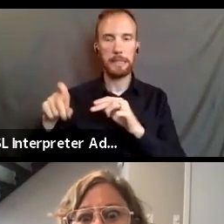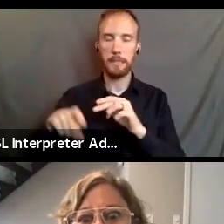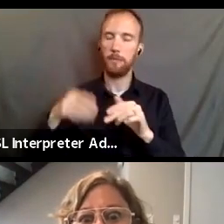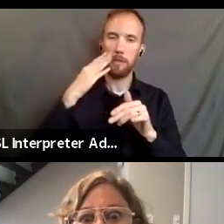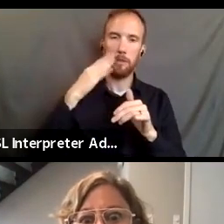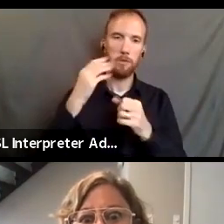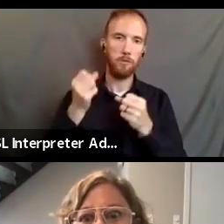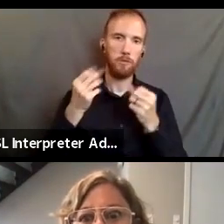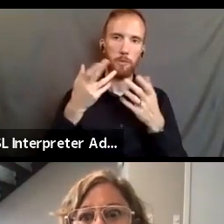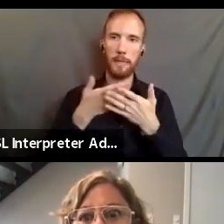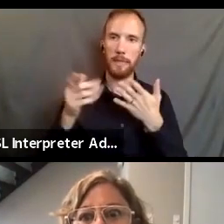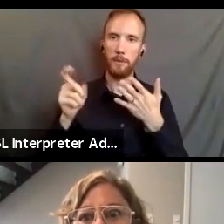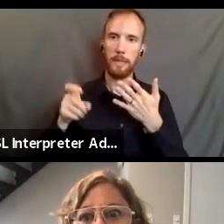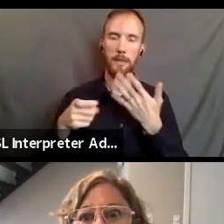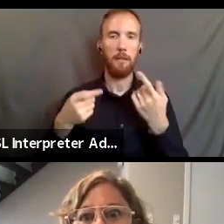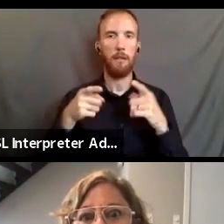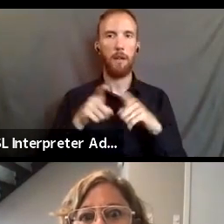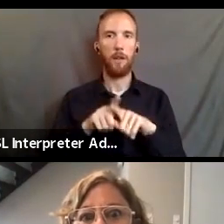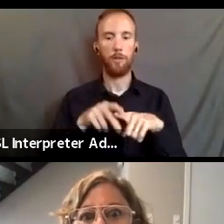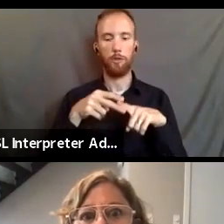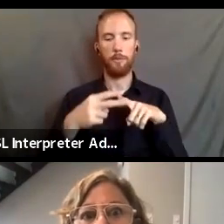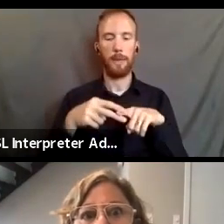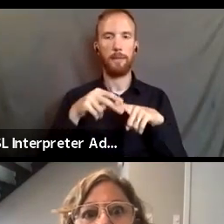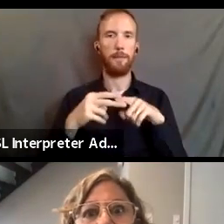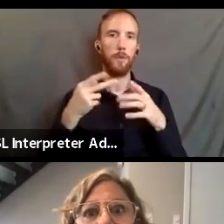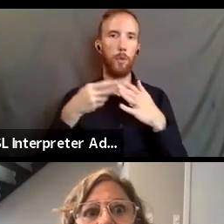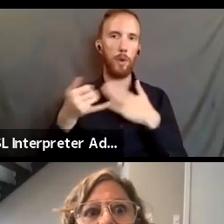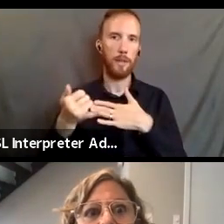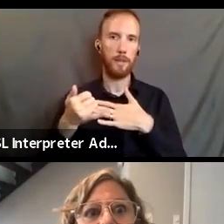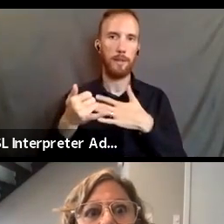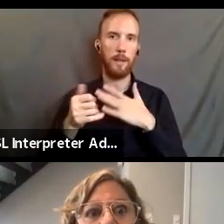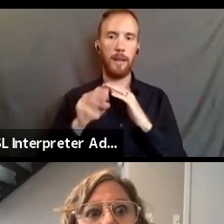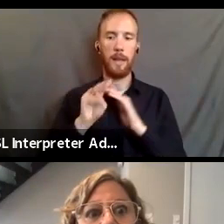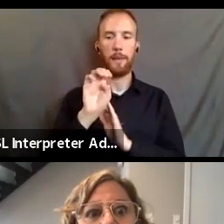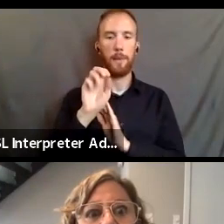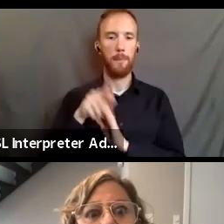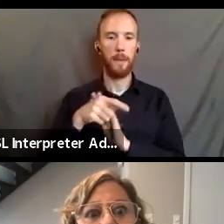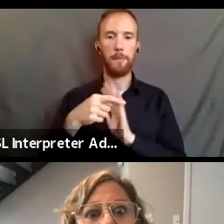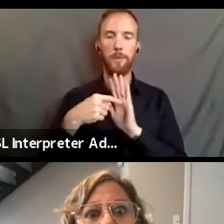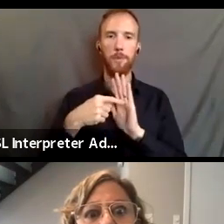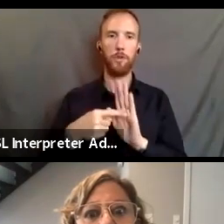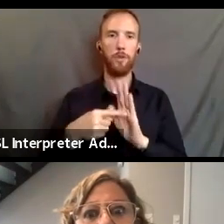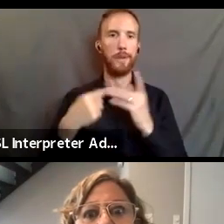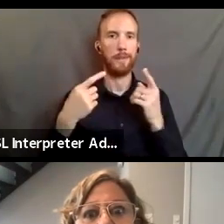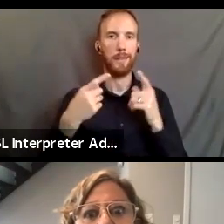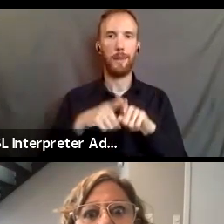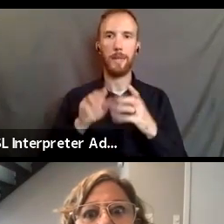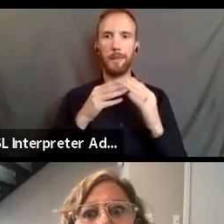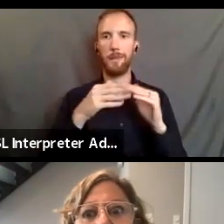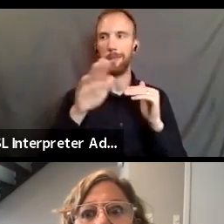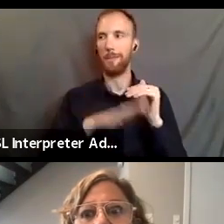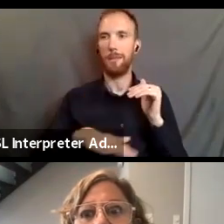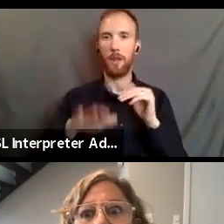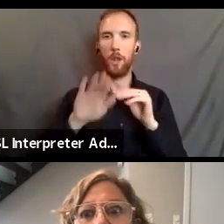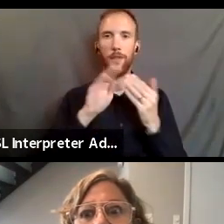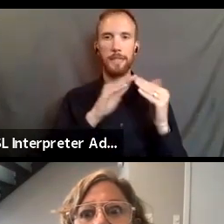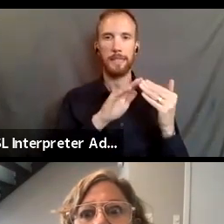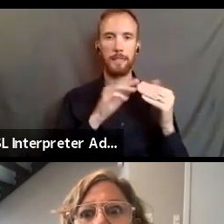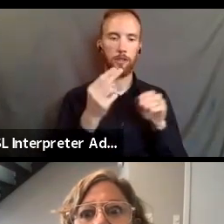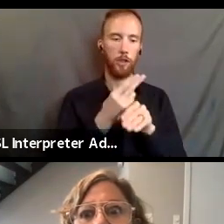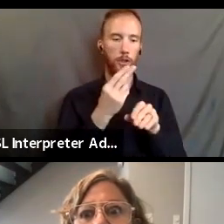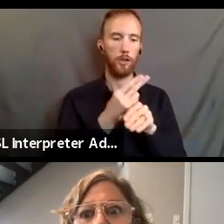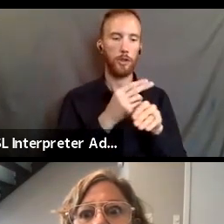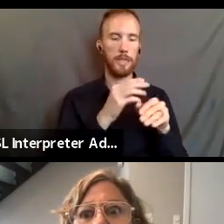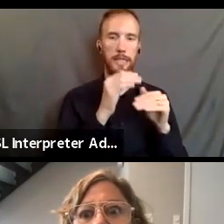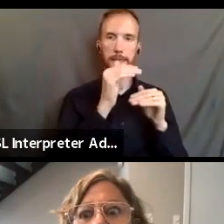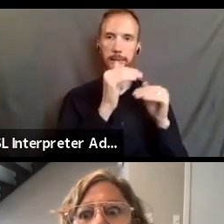um and maintenance projects and that as the map shows right that this is happening in communities across the city and using this equity index to try to prioritize those that